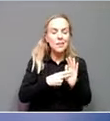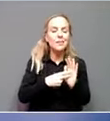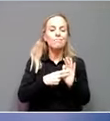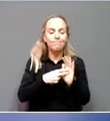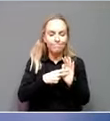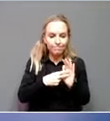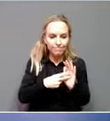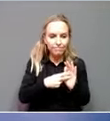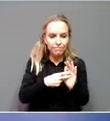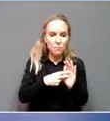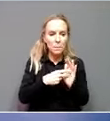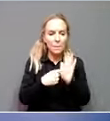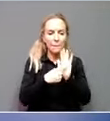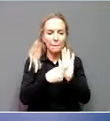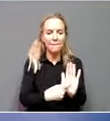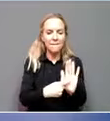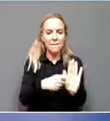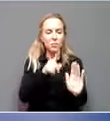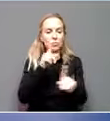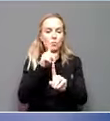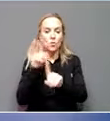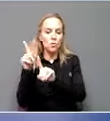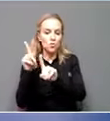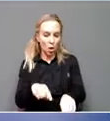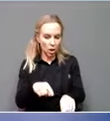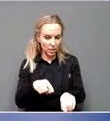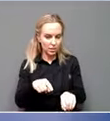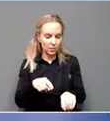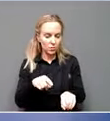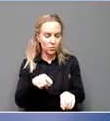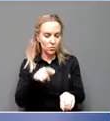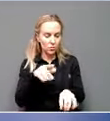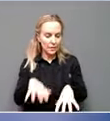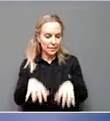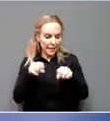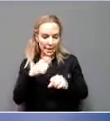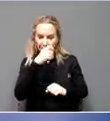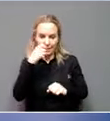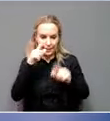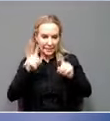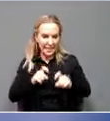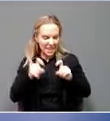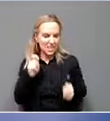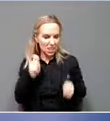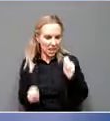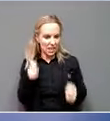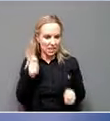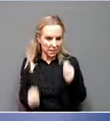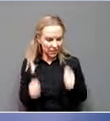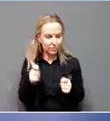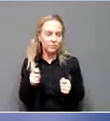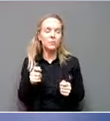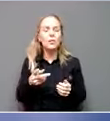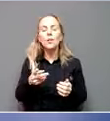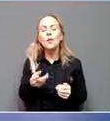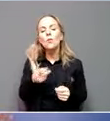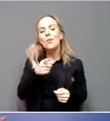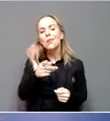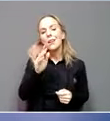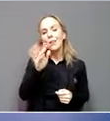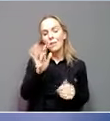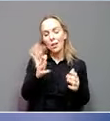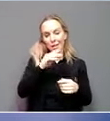The responsiveness of testing is now changing some of this a little bit. In other words, when there appears to be a lot of COVID, the